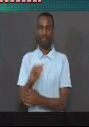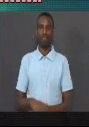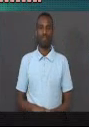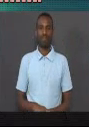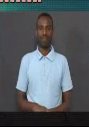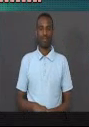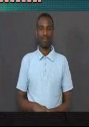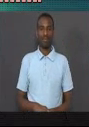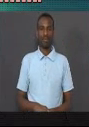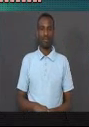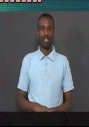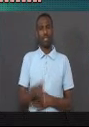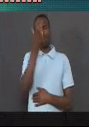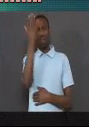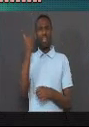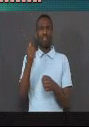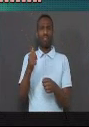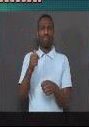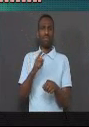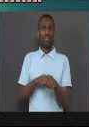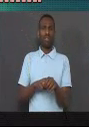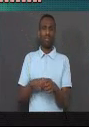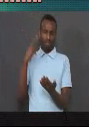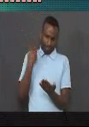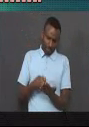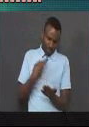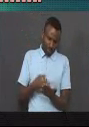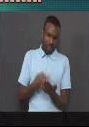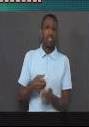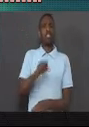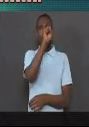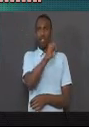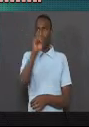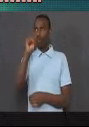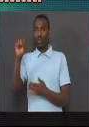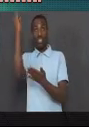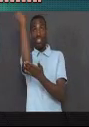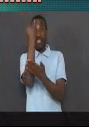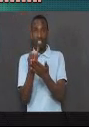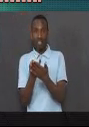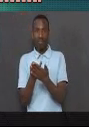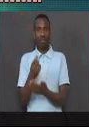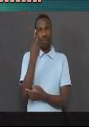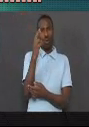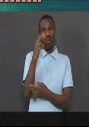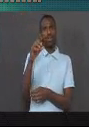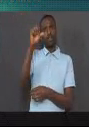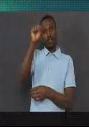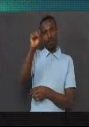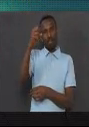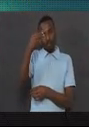Last time, we reviewed the sinusoidal graph of simple harmonic